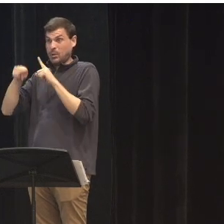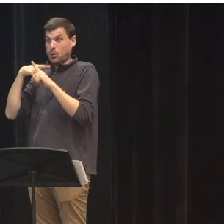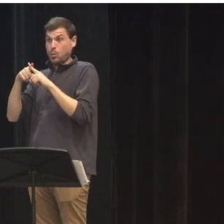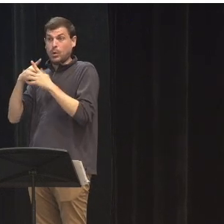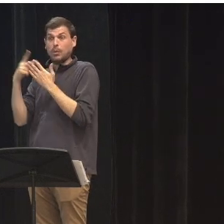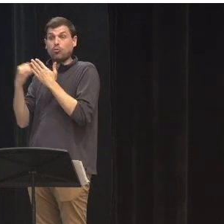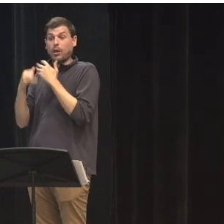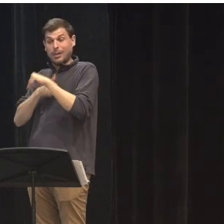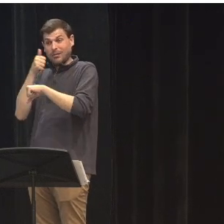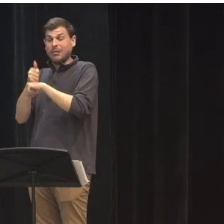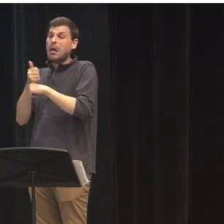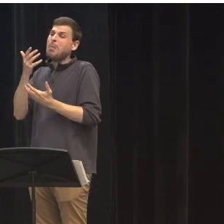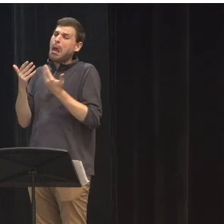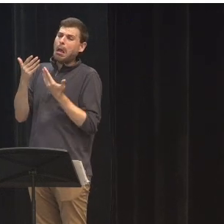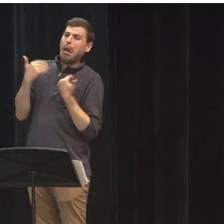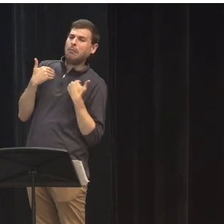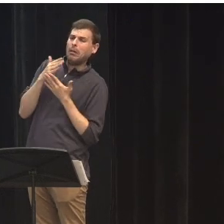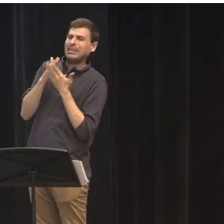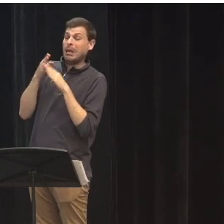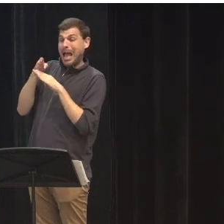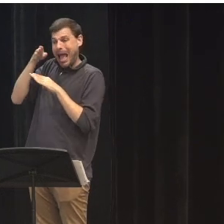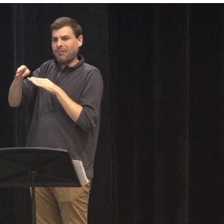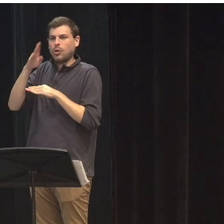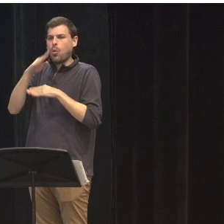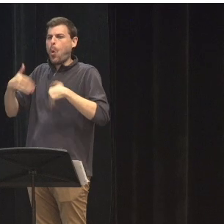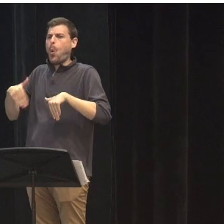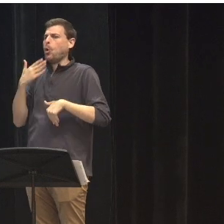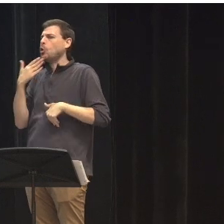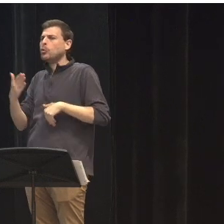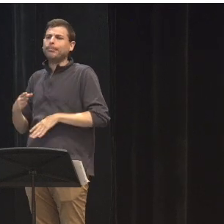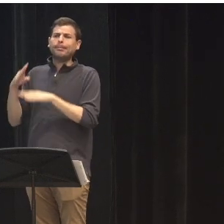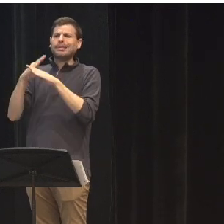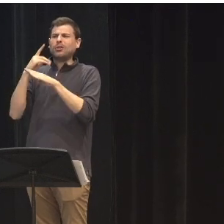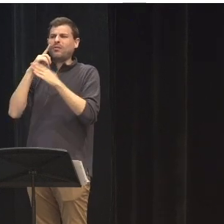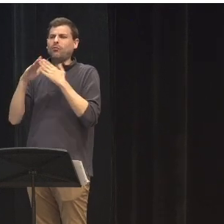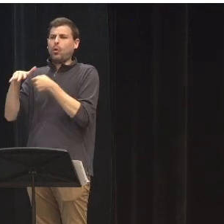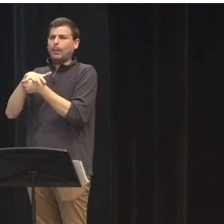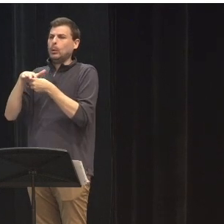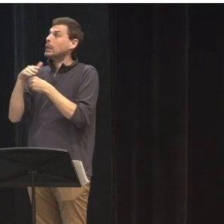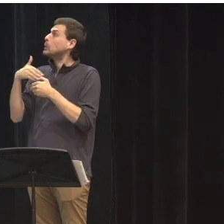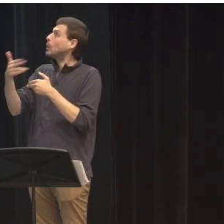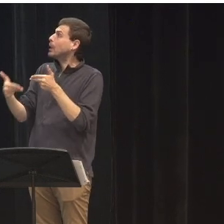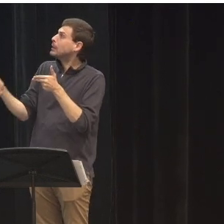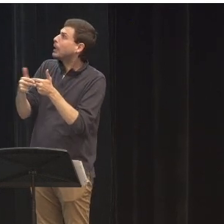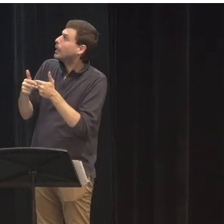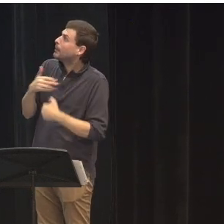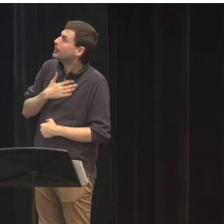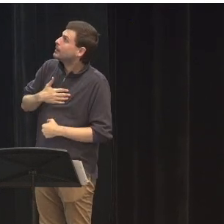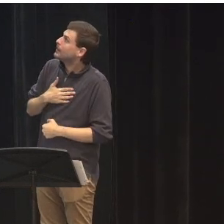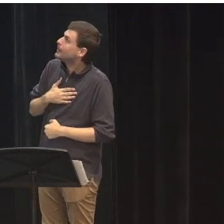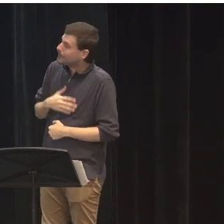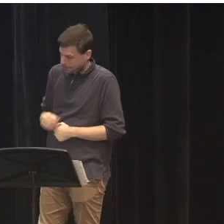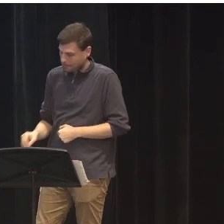a benefit for neighborhood character as a flood protection system for the community. Next slide, please.